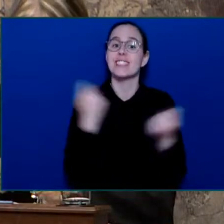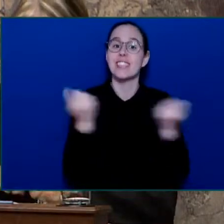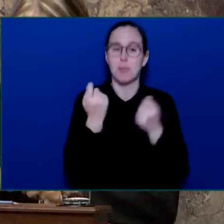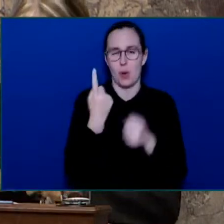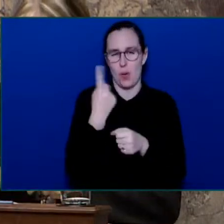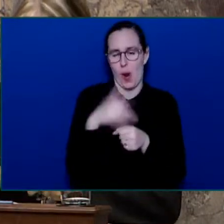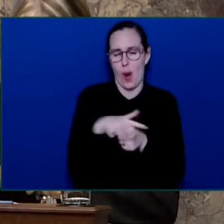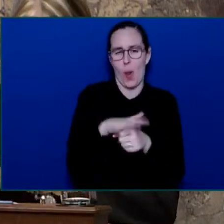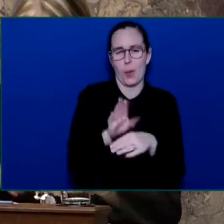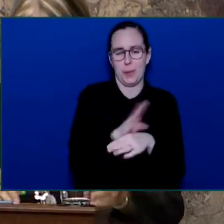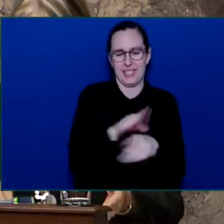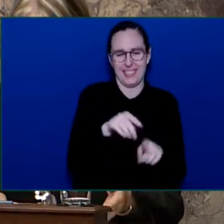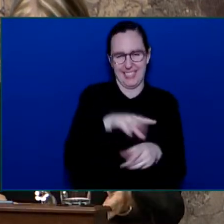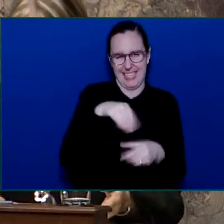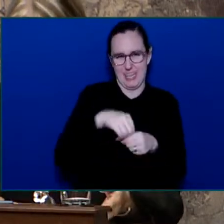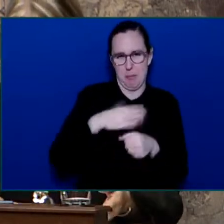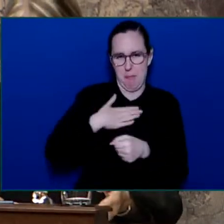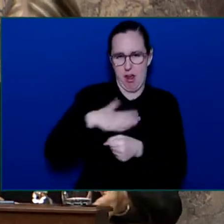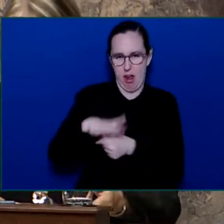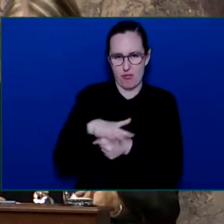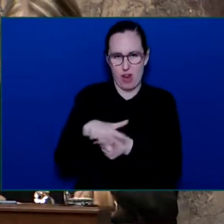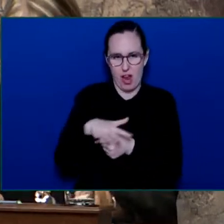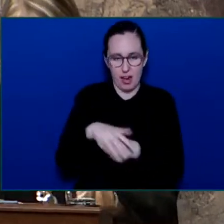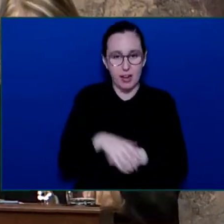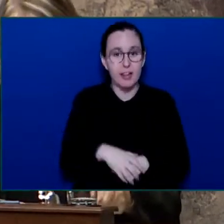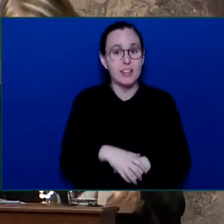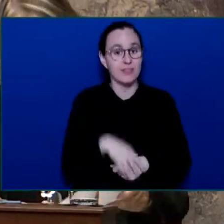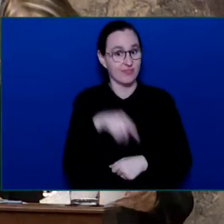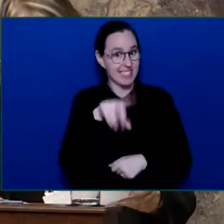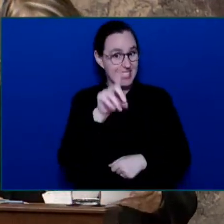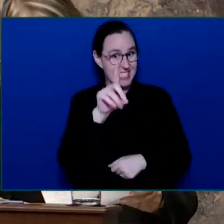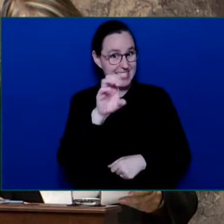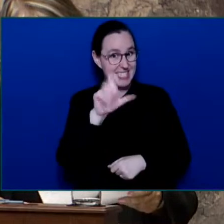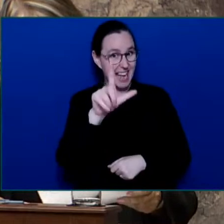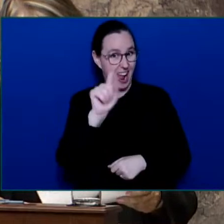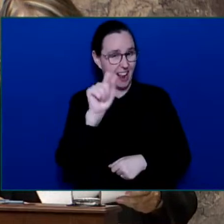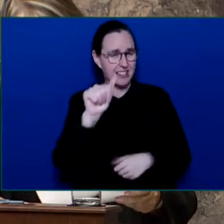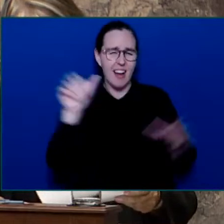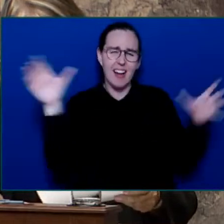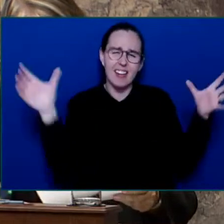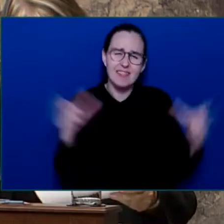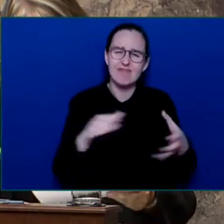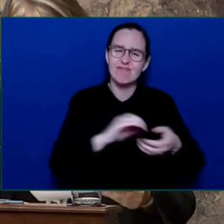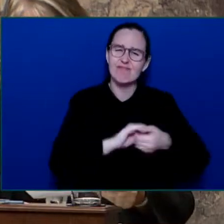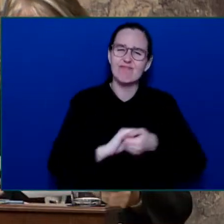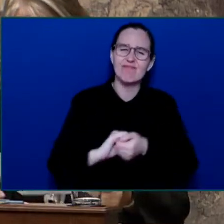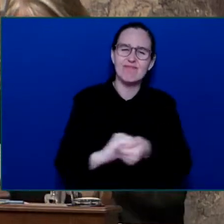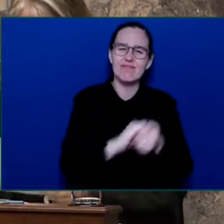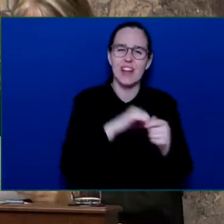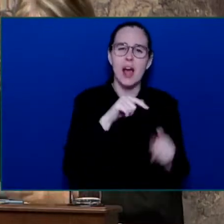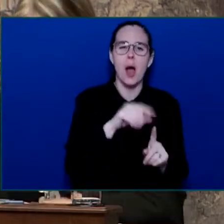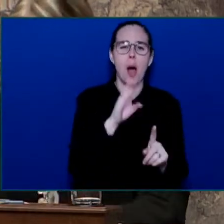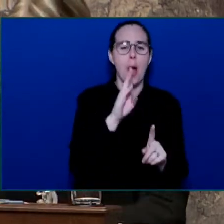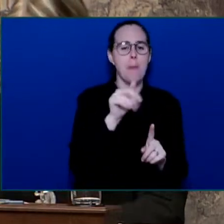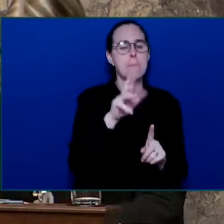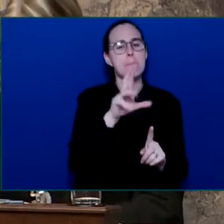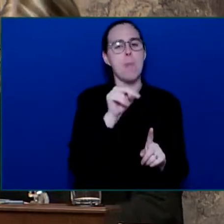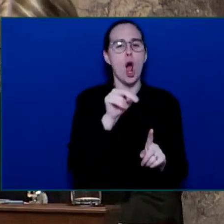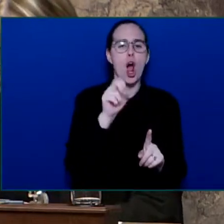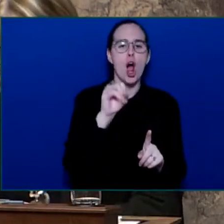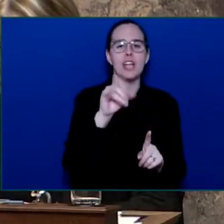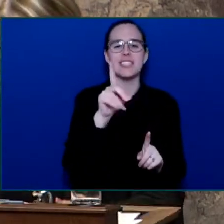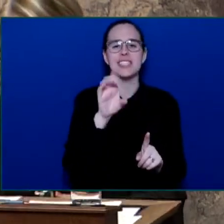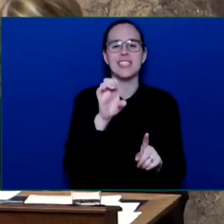of Delta together with their first annual Barnside Harvest Music Festival. Barnside Brewing is a local craft brewery, and what makes